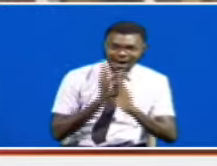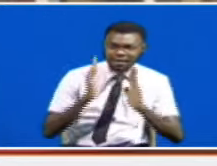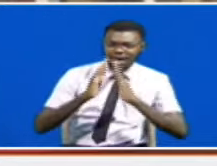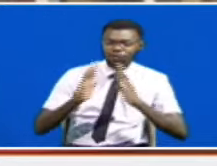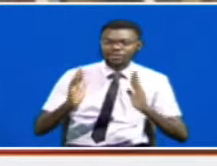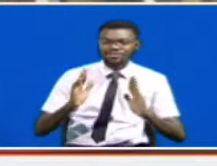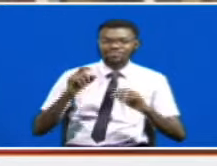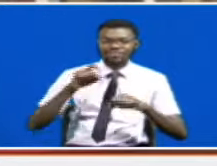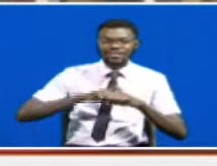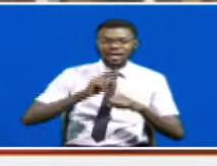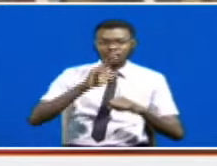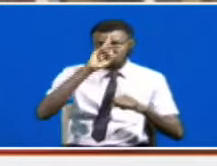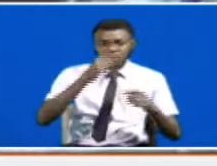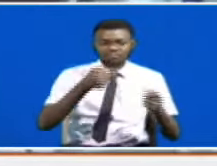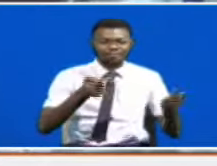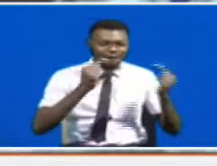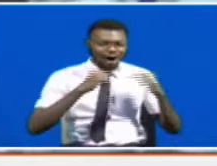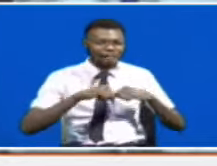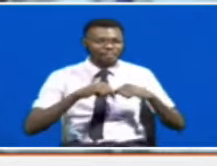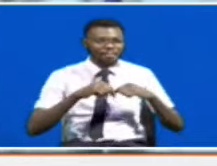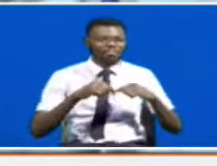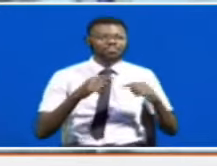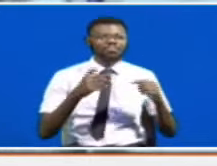Sasa ile alikuja ndiye alimtoa kwa nyumba.